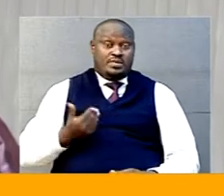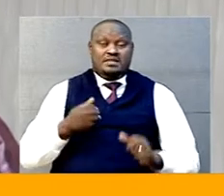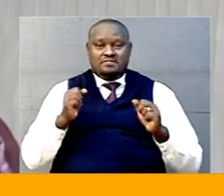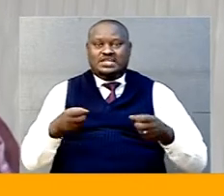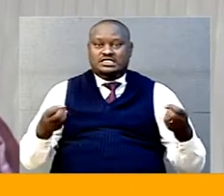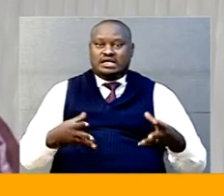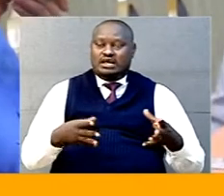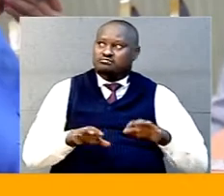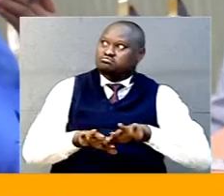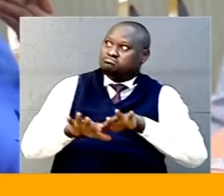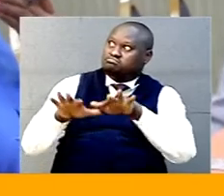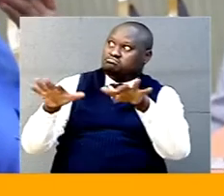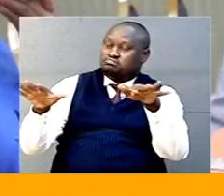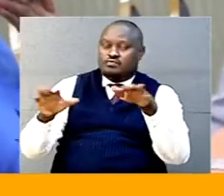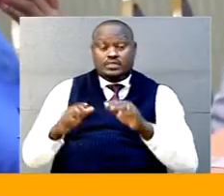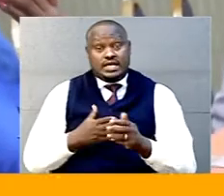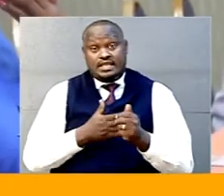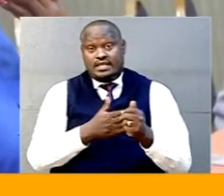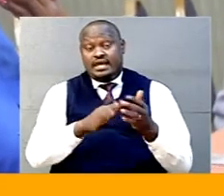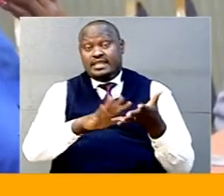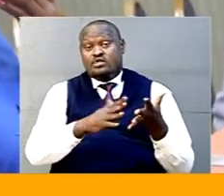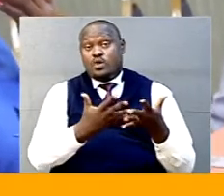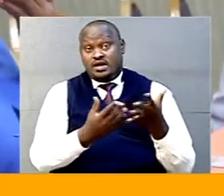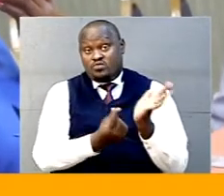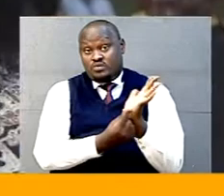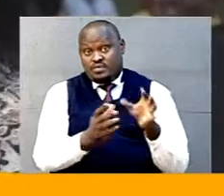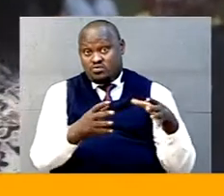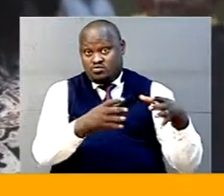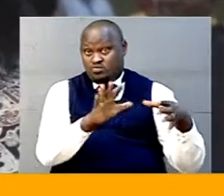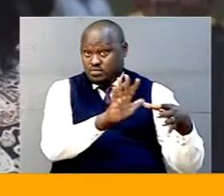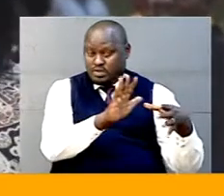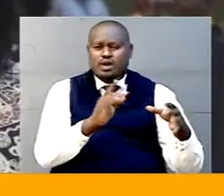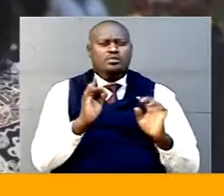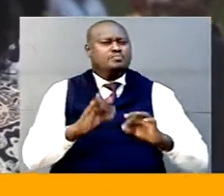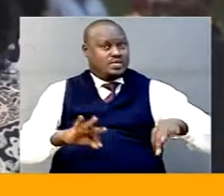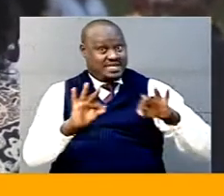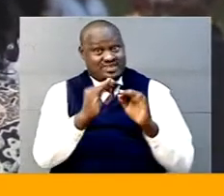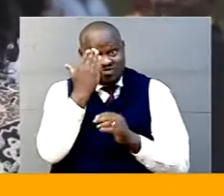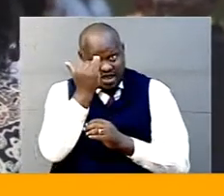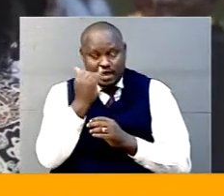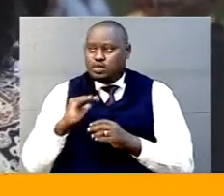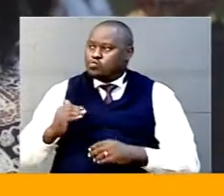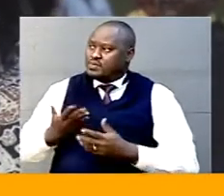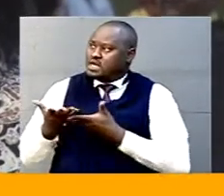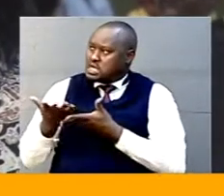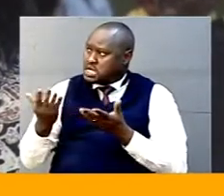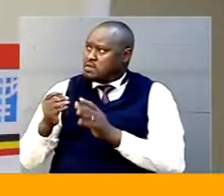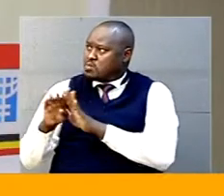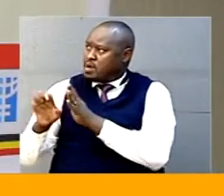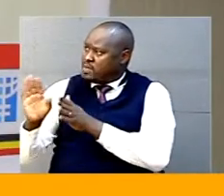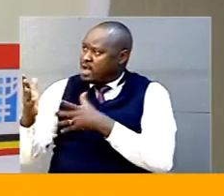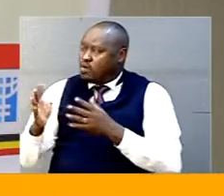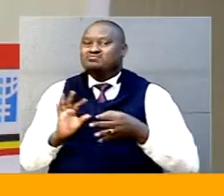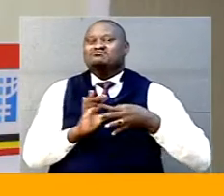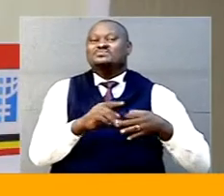and is heard. The Women's Leadership Network Uganda chapter will be used as a networking platform for women to front their agenda. As